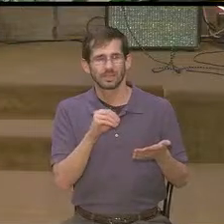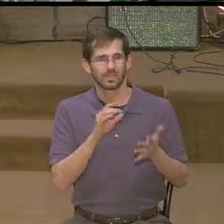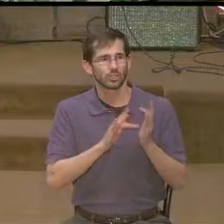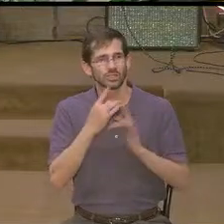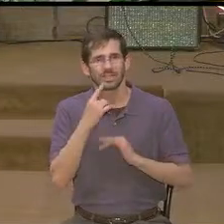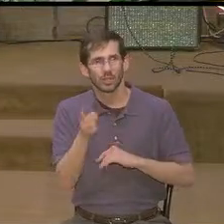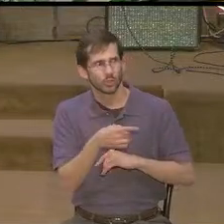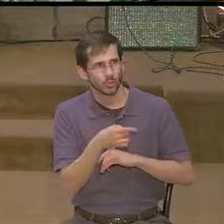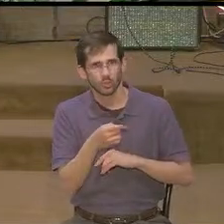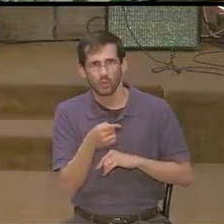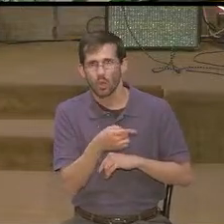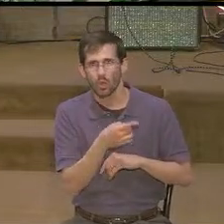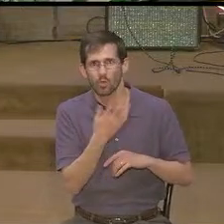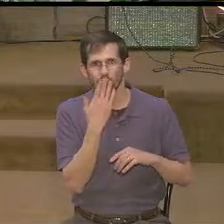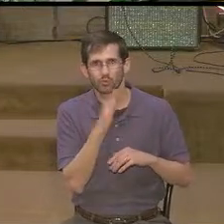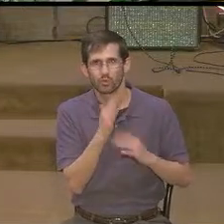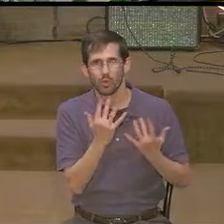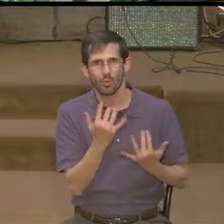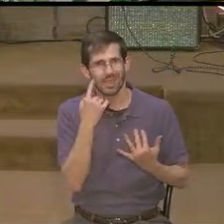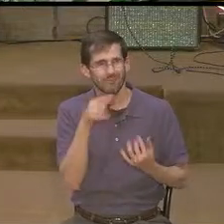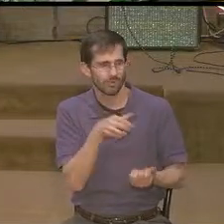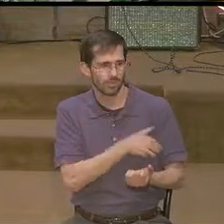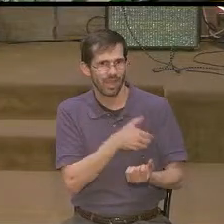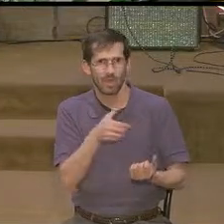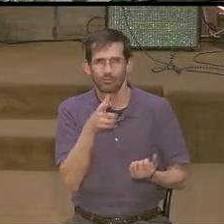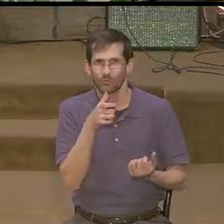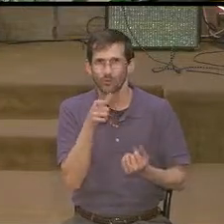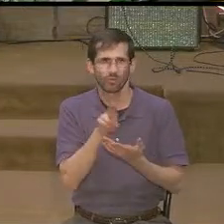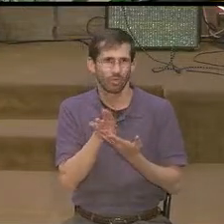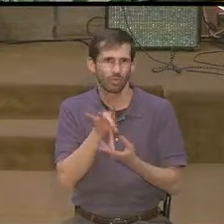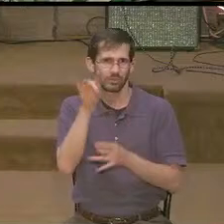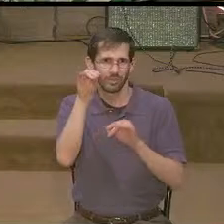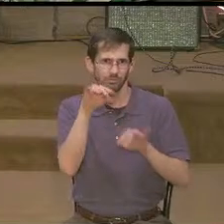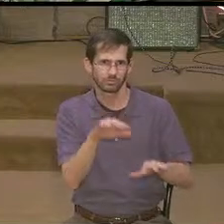wait for the power of the Holy Spirit.